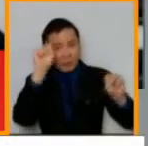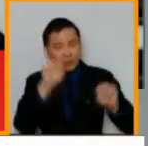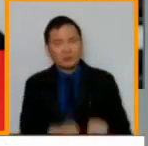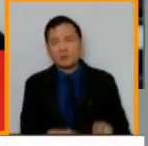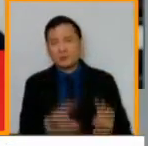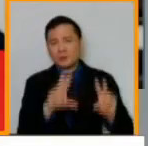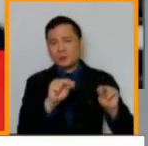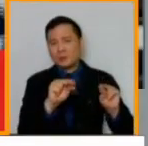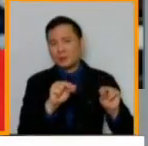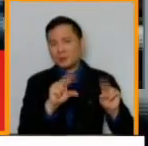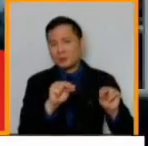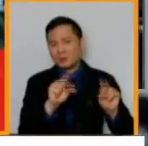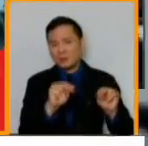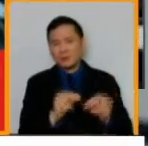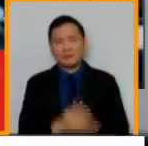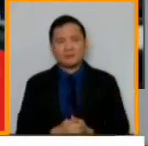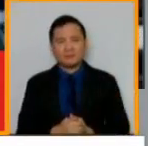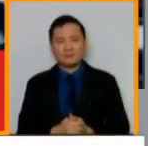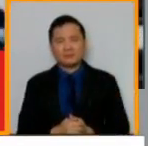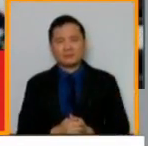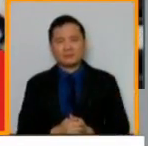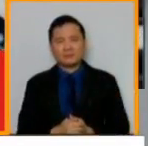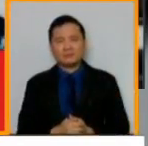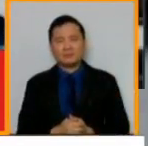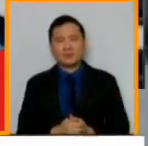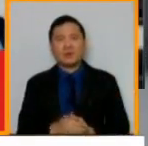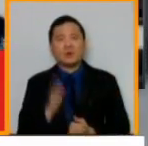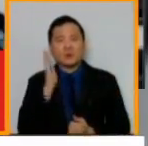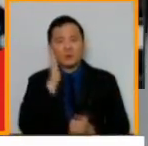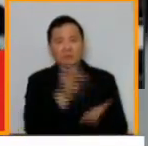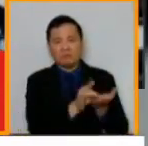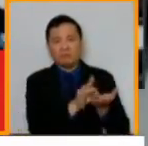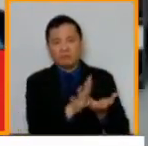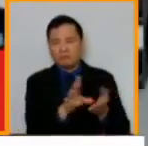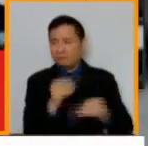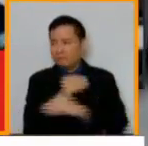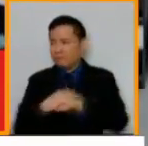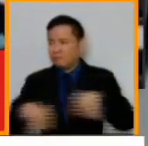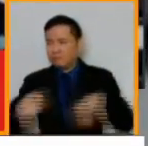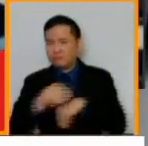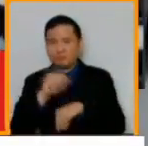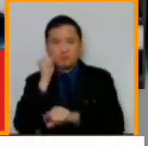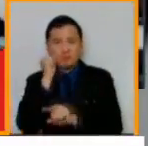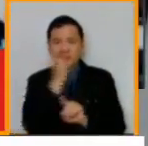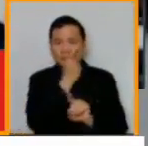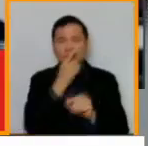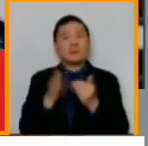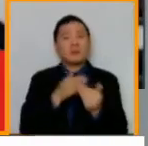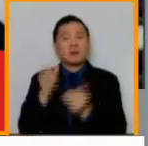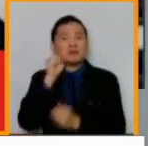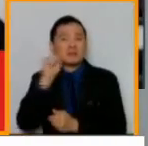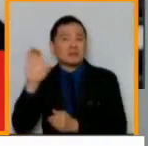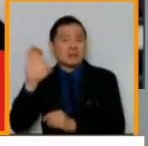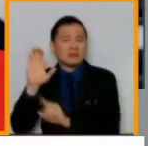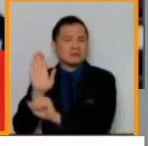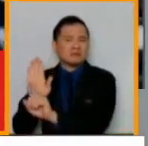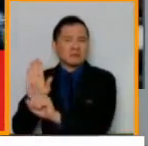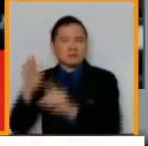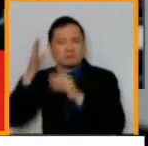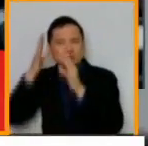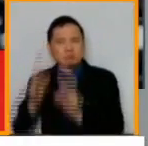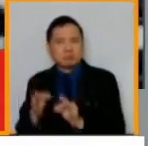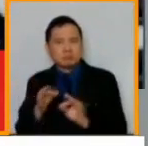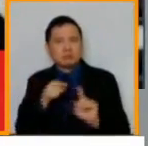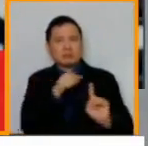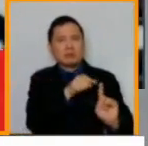hang on to Malacanang, even if the Supreme Court already decided with finality that he is